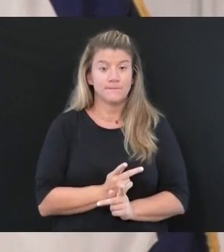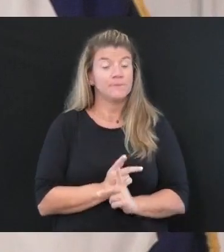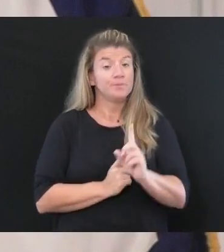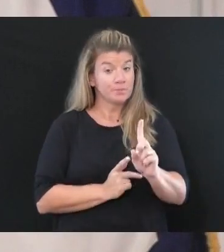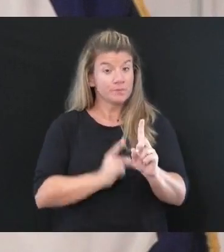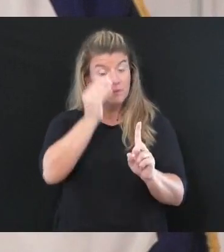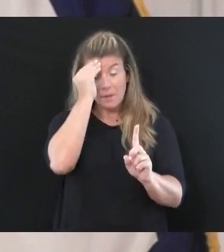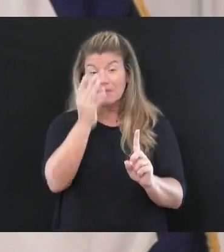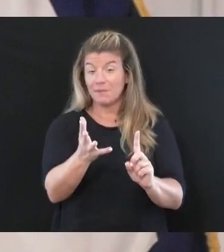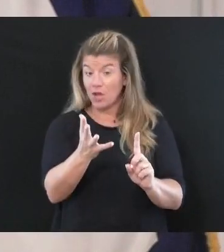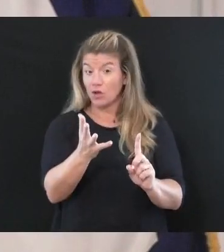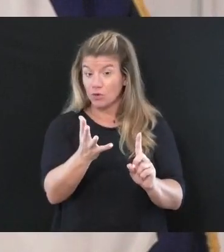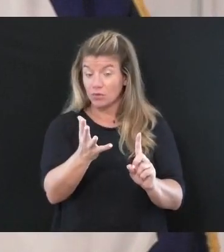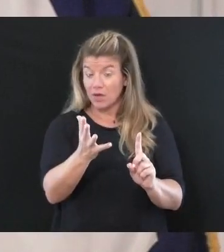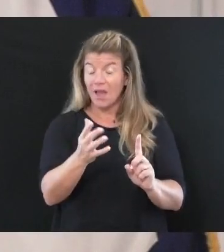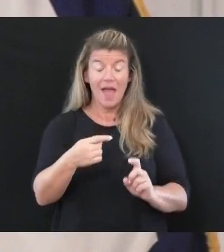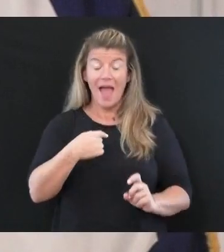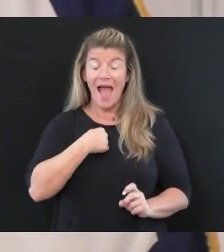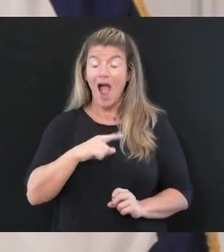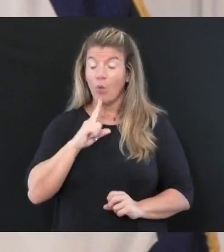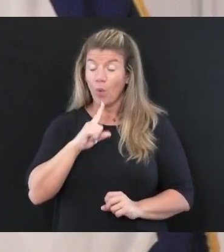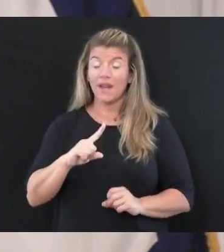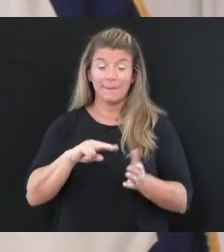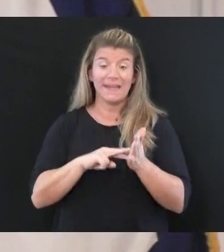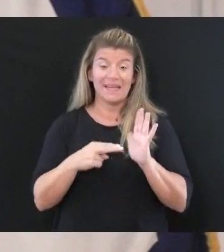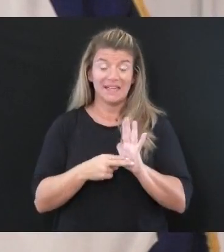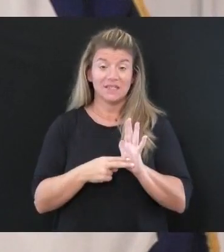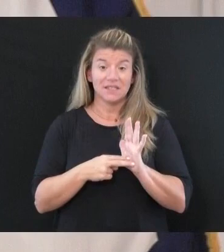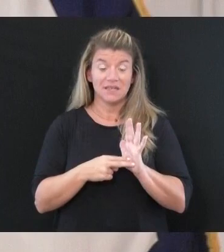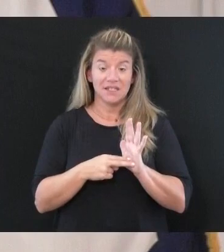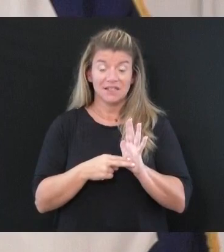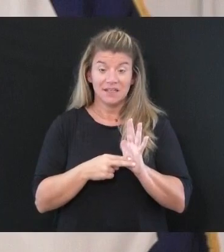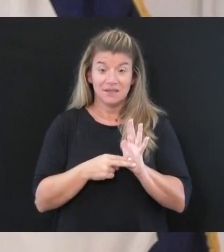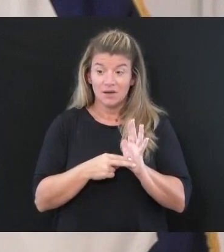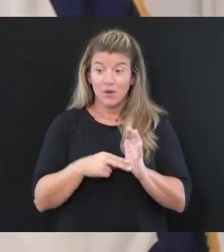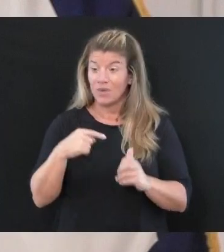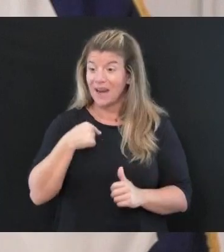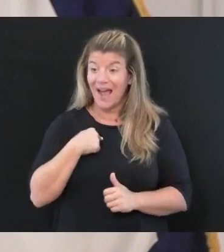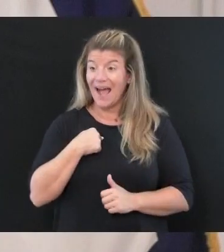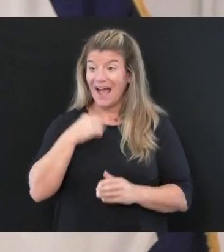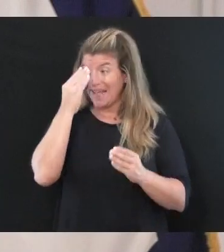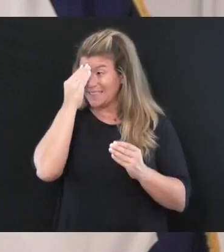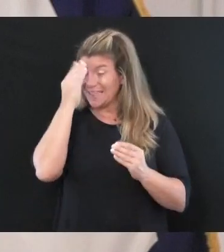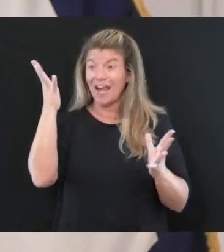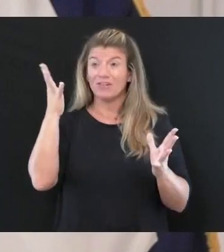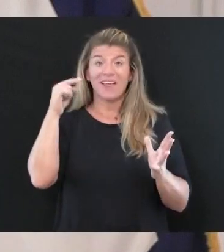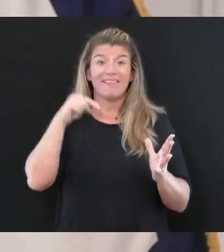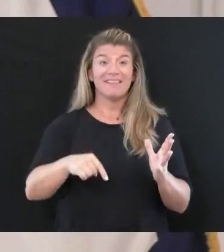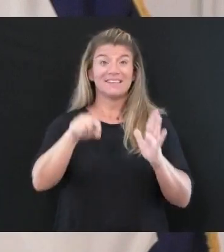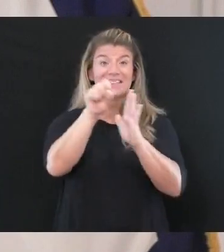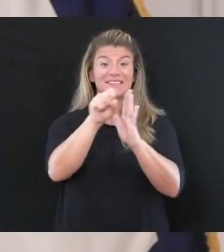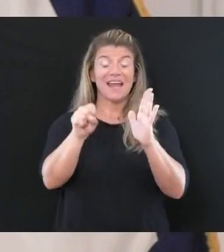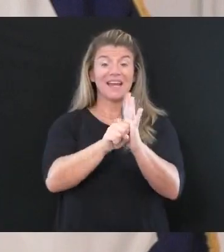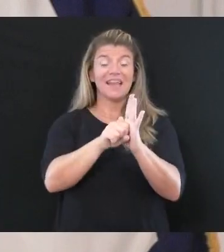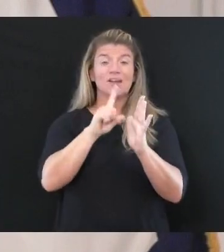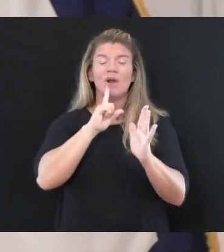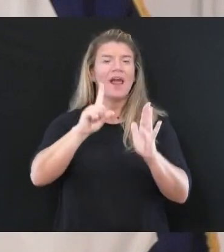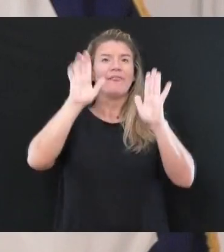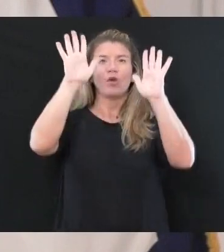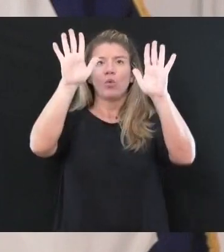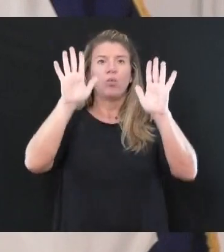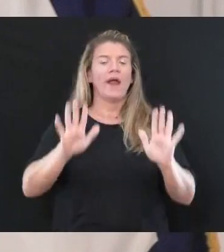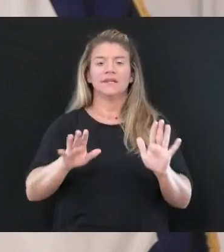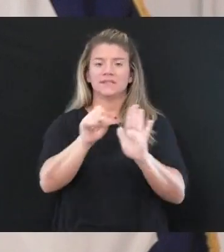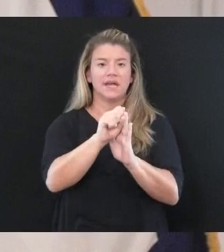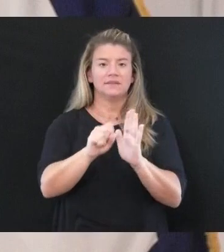tell you, I mean it when I say this is the greatest state with the greatest people. It